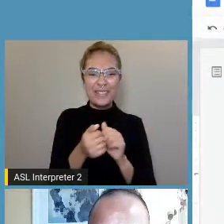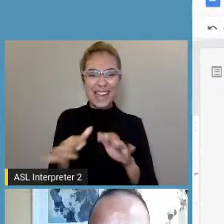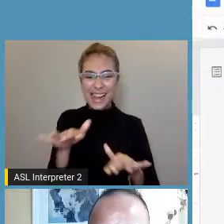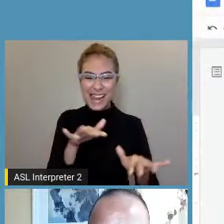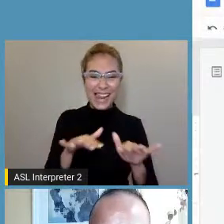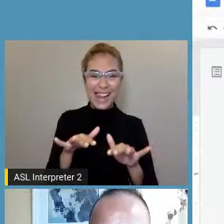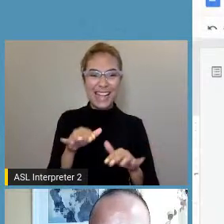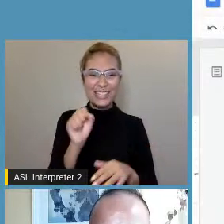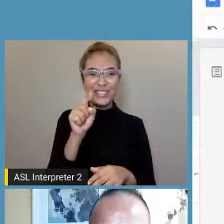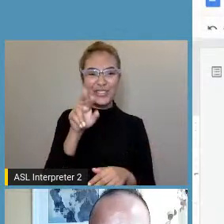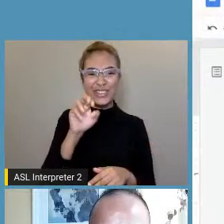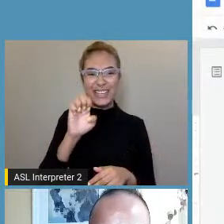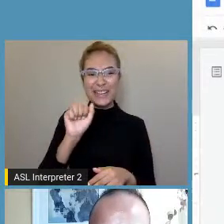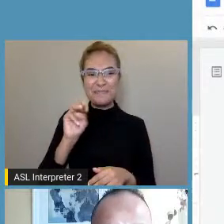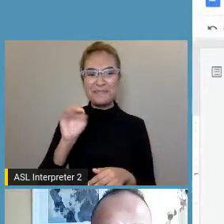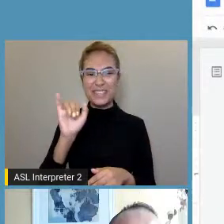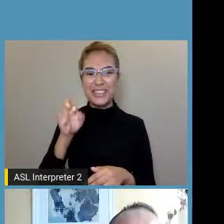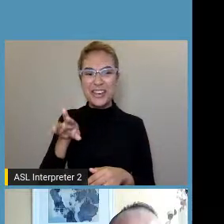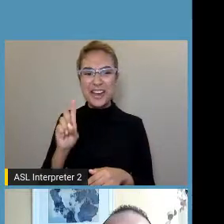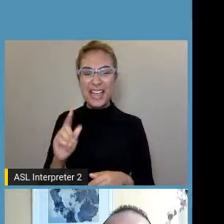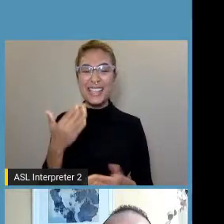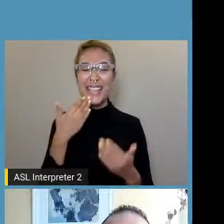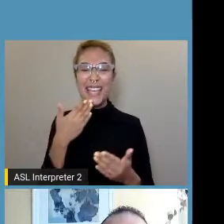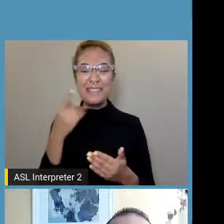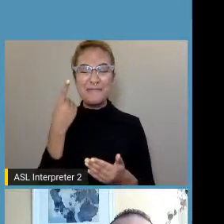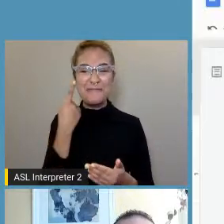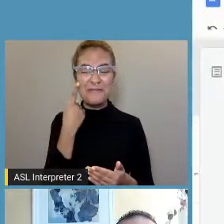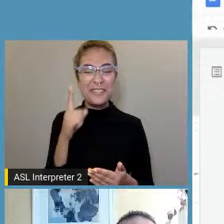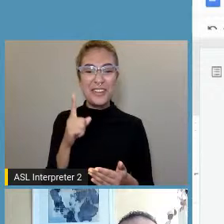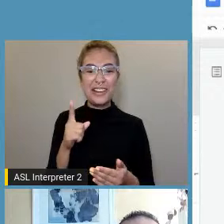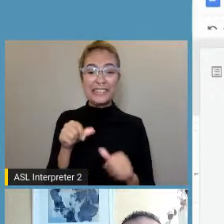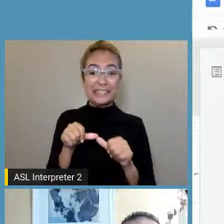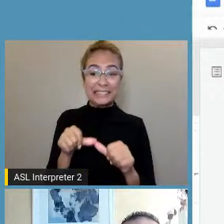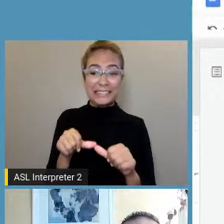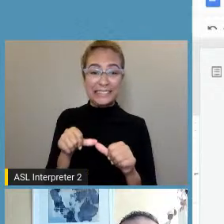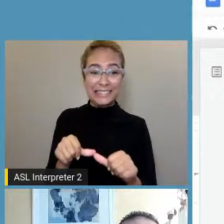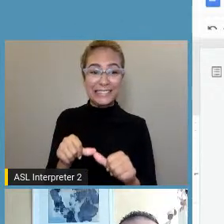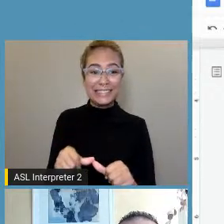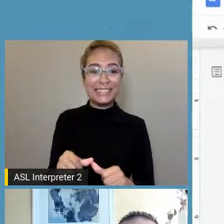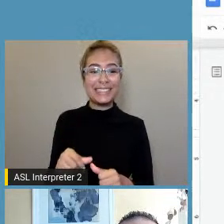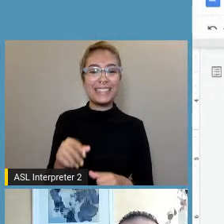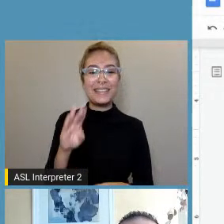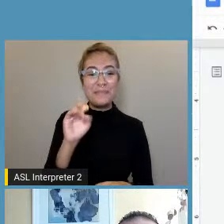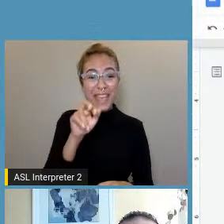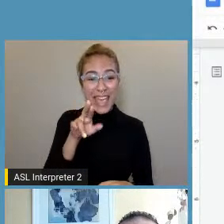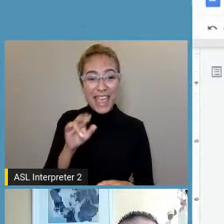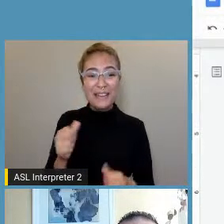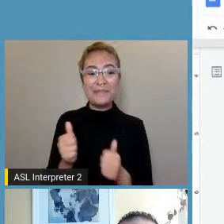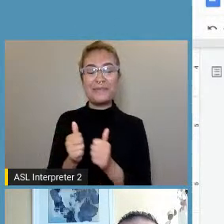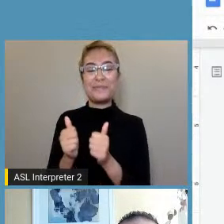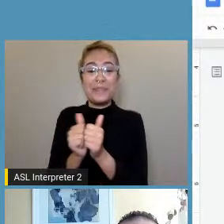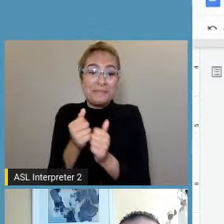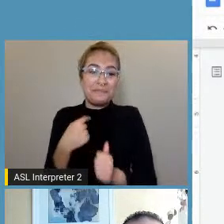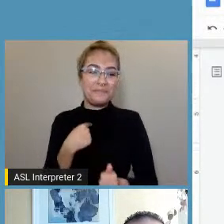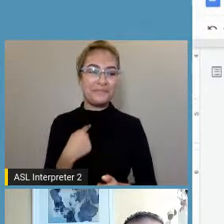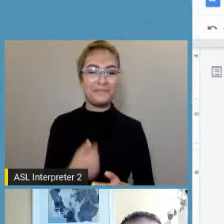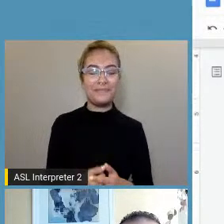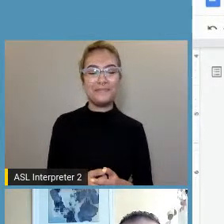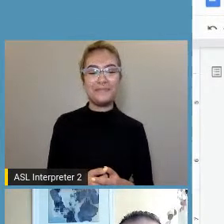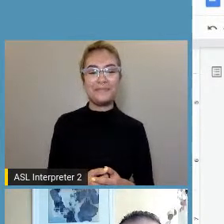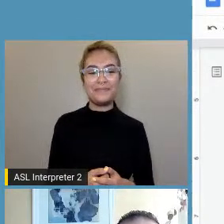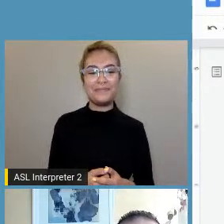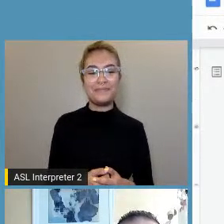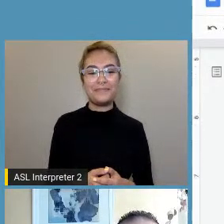so much for bearing with me. Okay. So we're gonna go through a couple of different